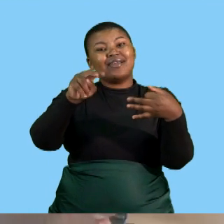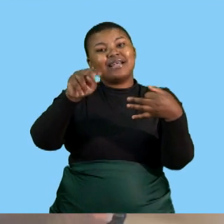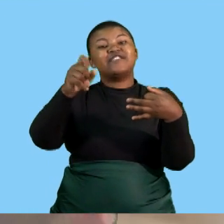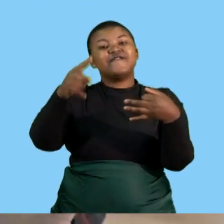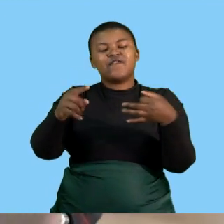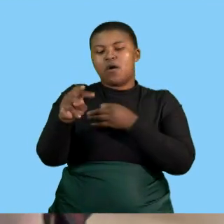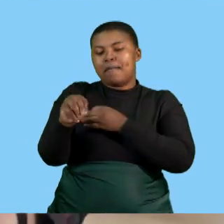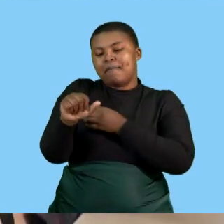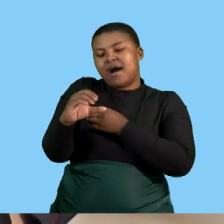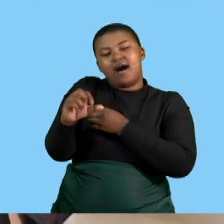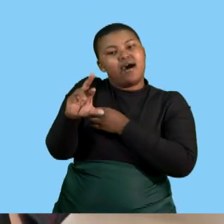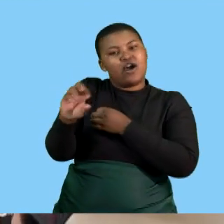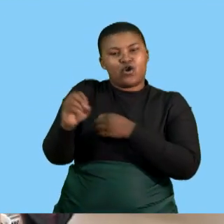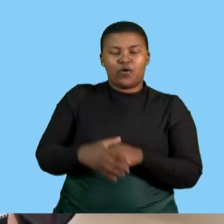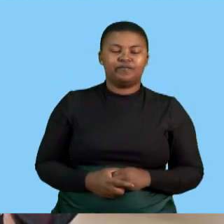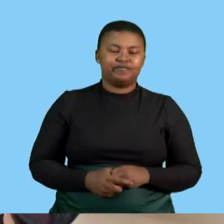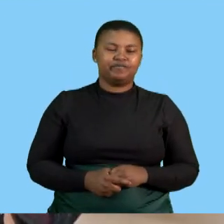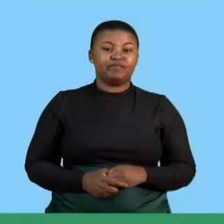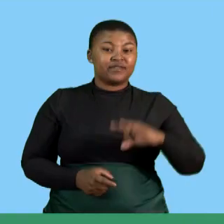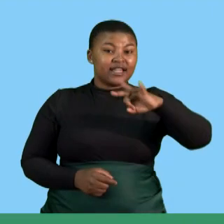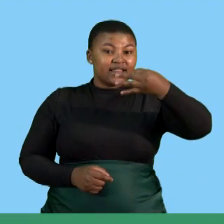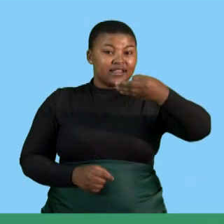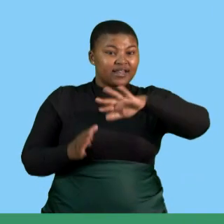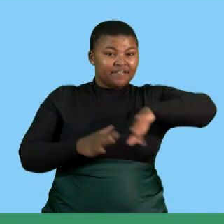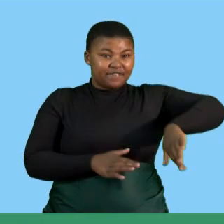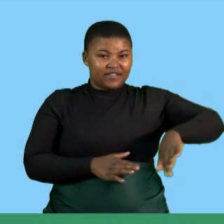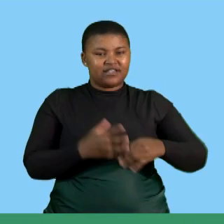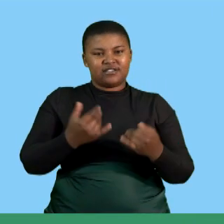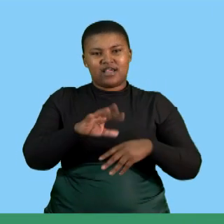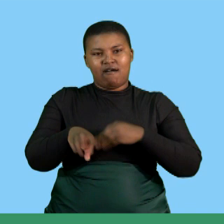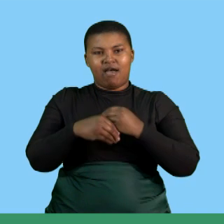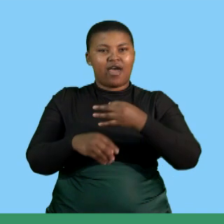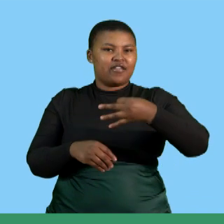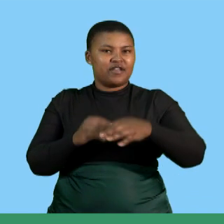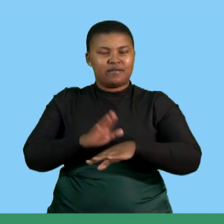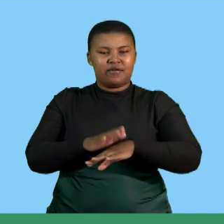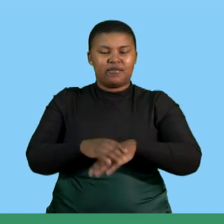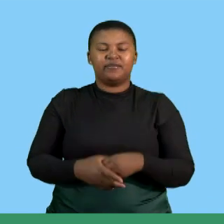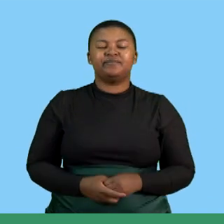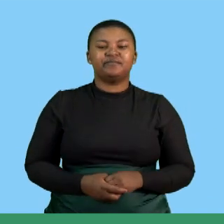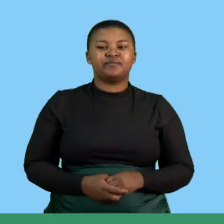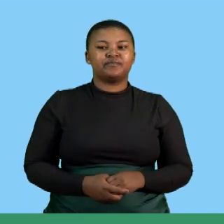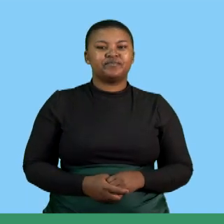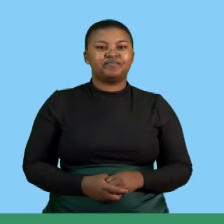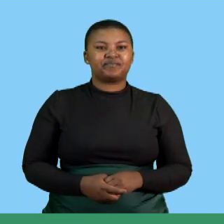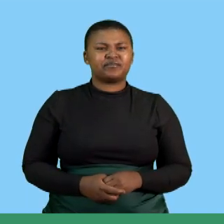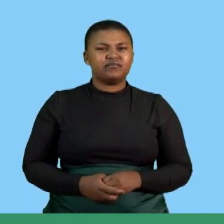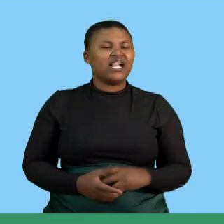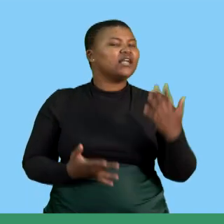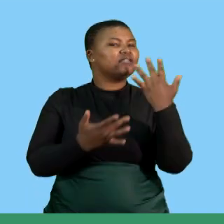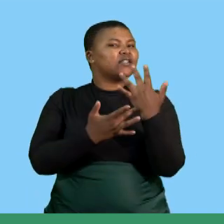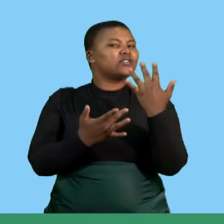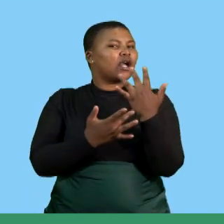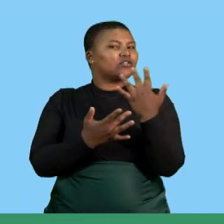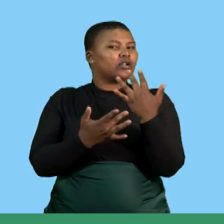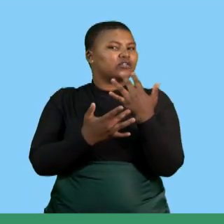environment. So our fourth component is then, of course, our technological environment. And I